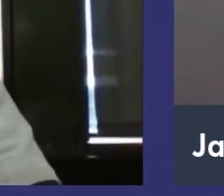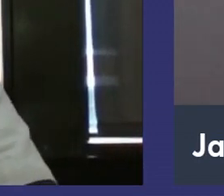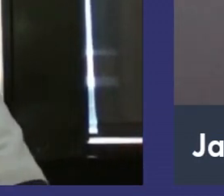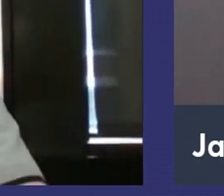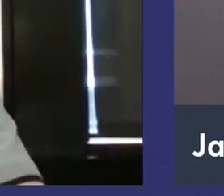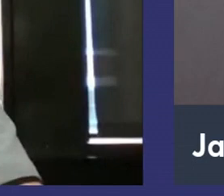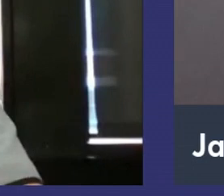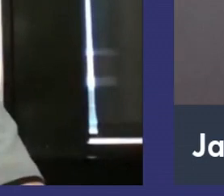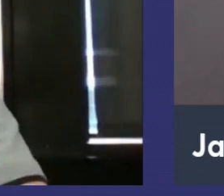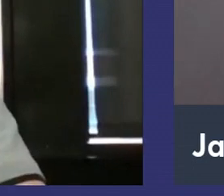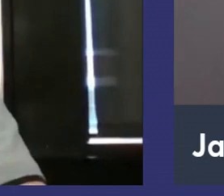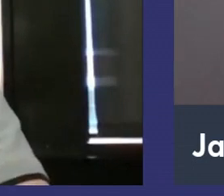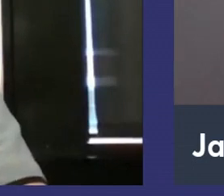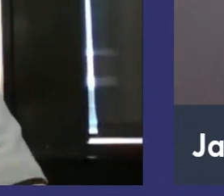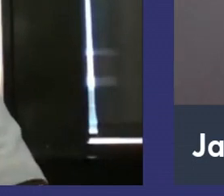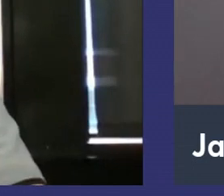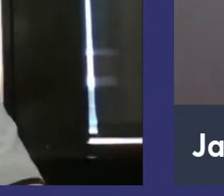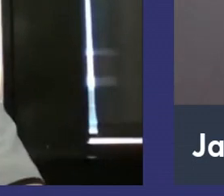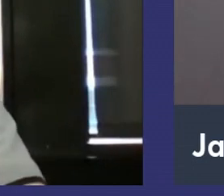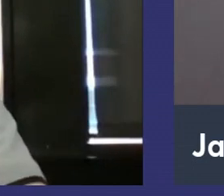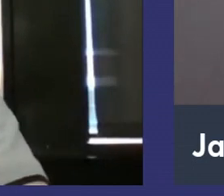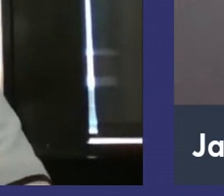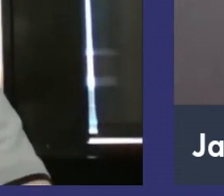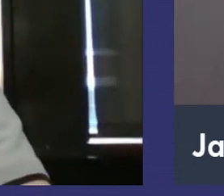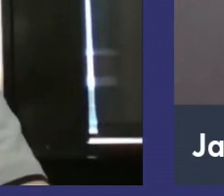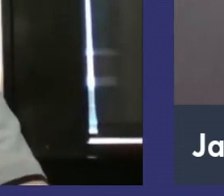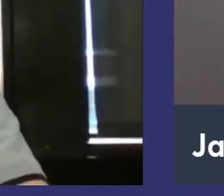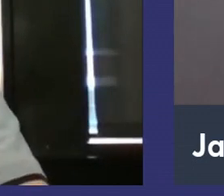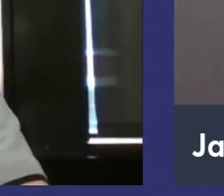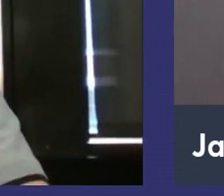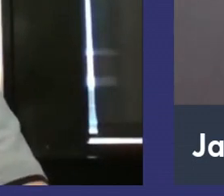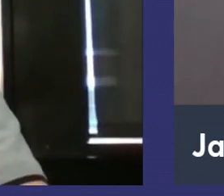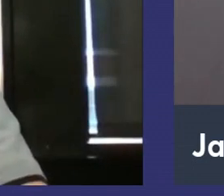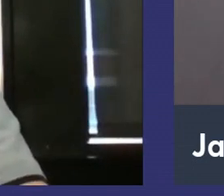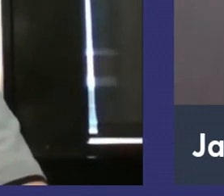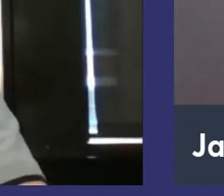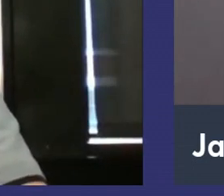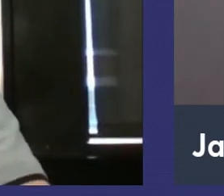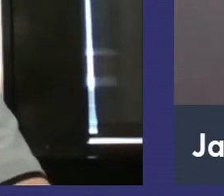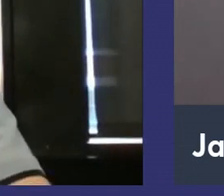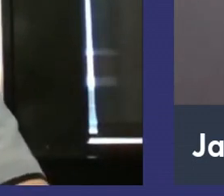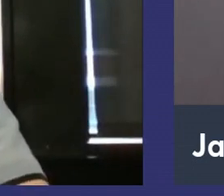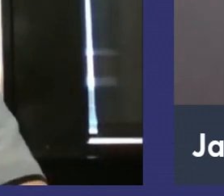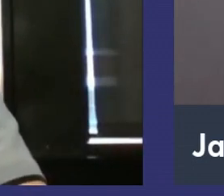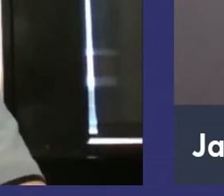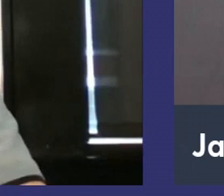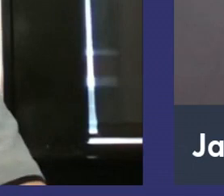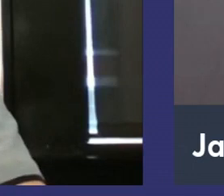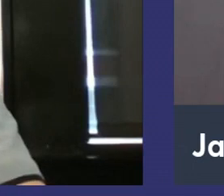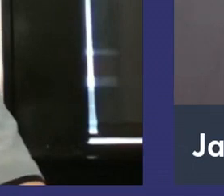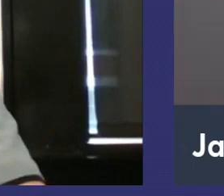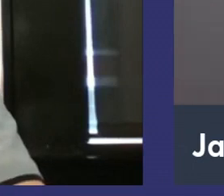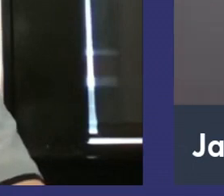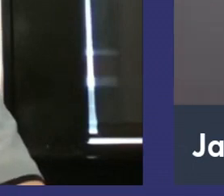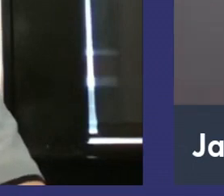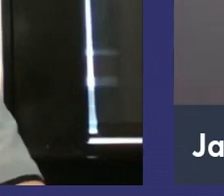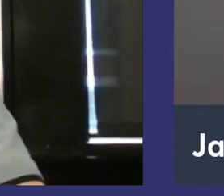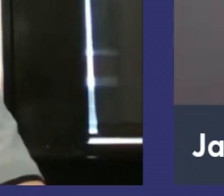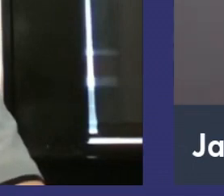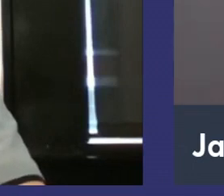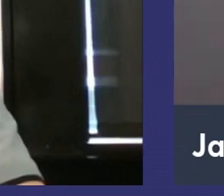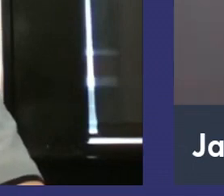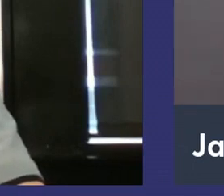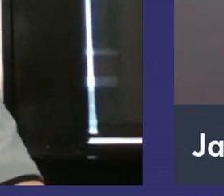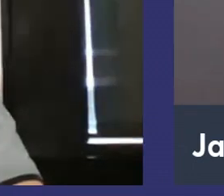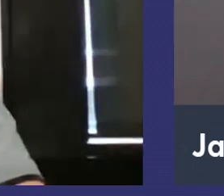a long time. I'm a specialty solutions architect with AWS, with working within memory databases, both Elasticache